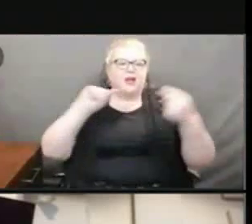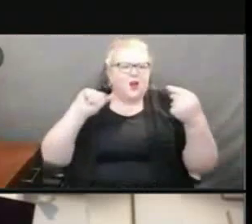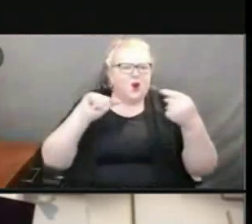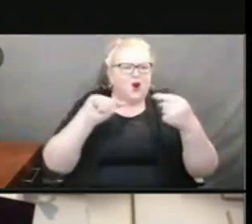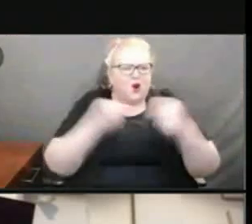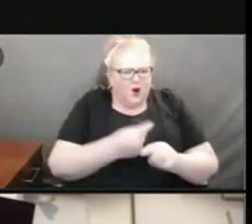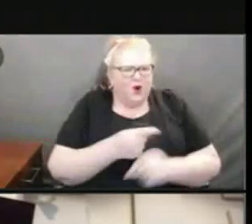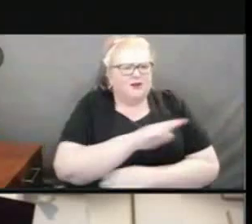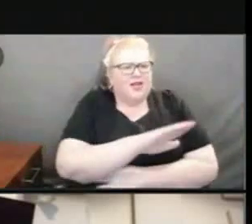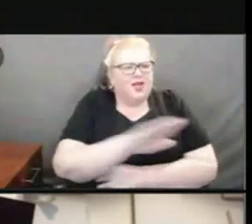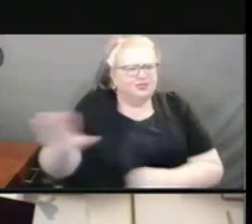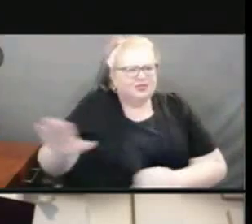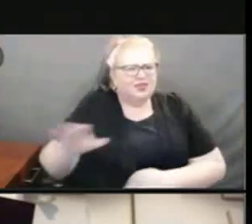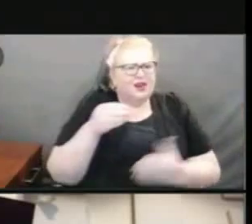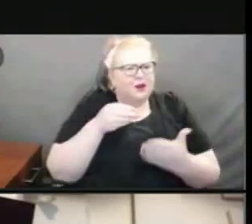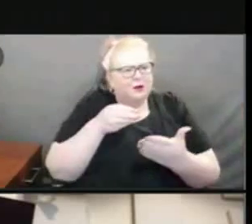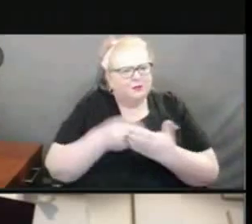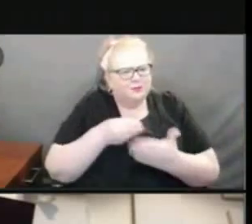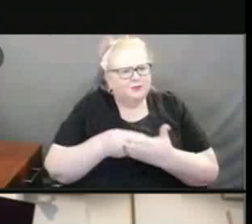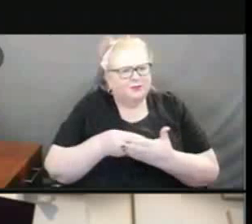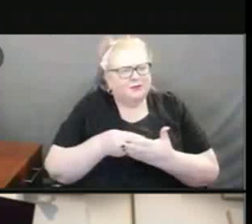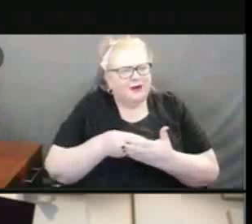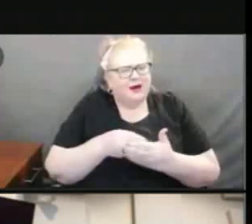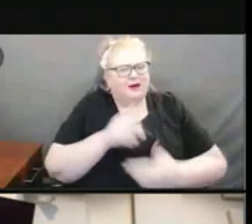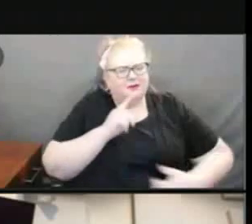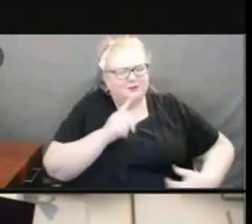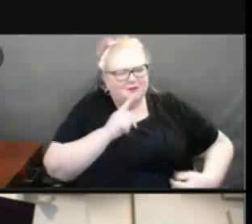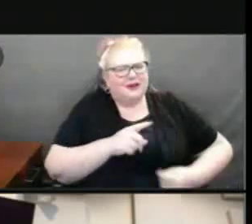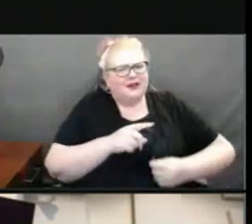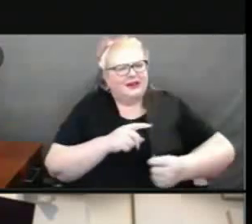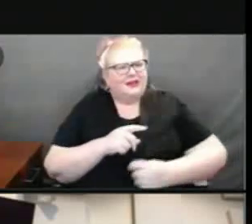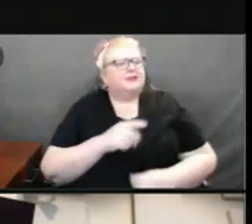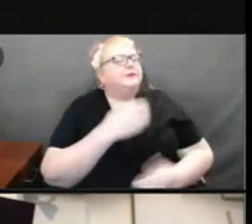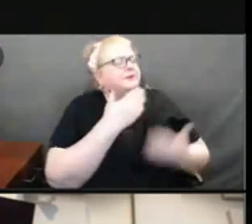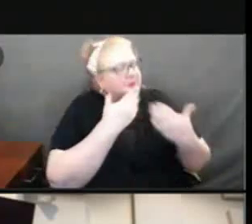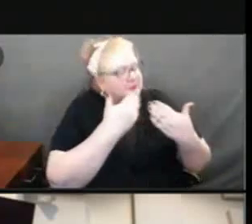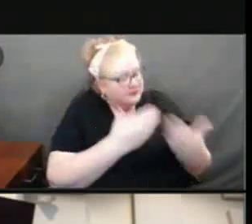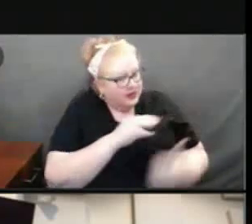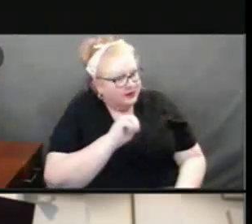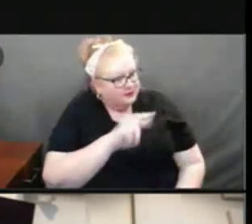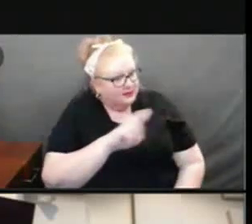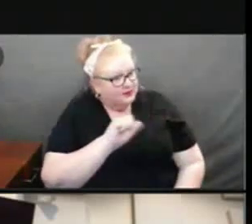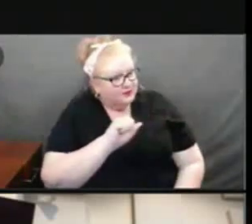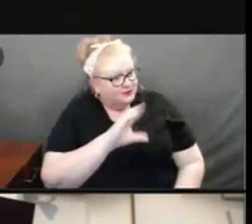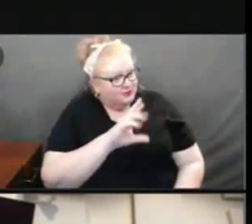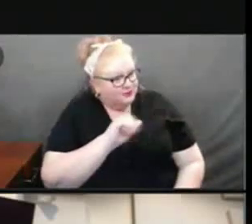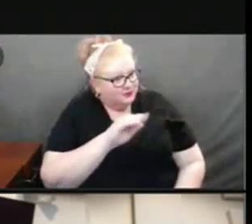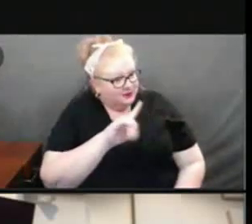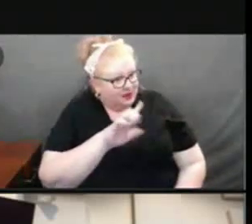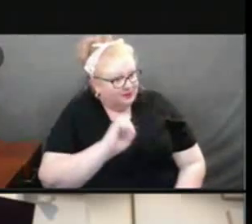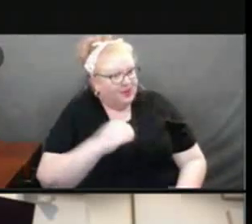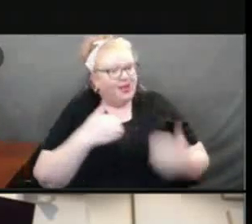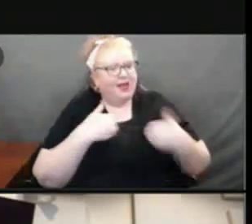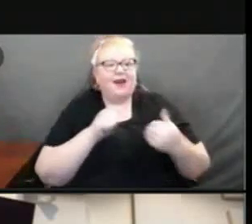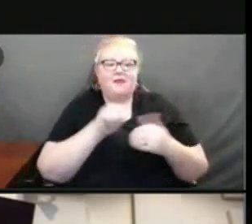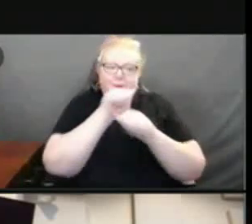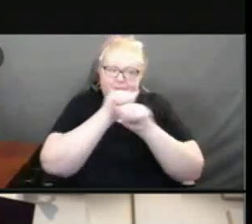Mayor. Thank you so much, Mr. Scrable. Thank you, Mayor. Have a blessed day. Thank you so much.